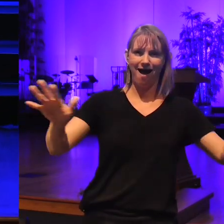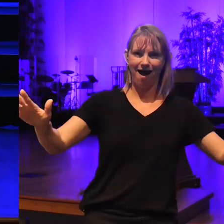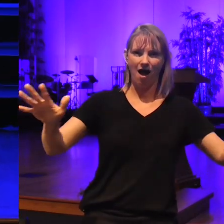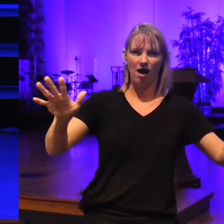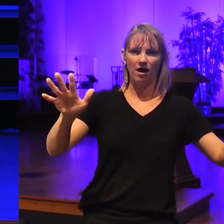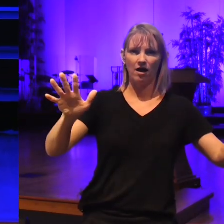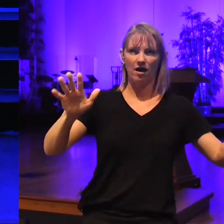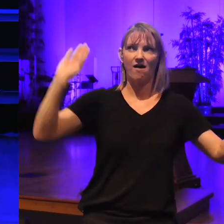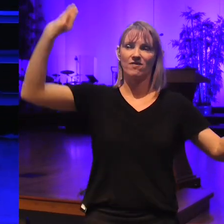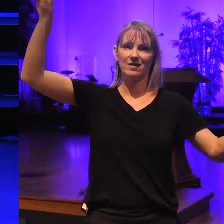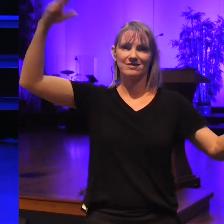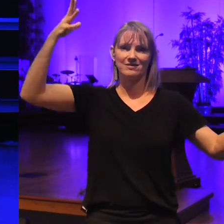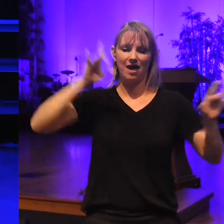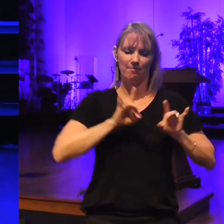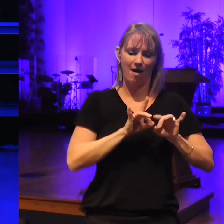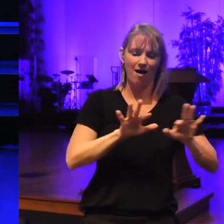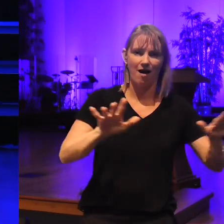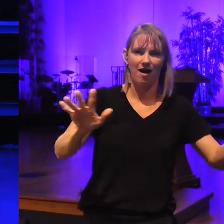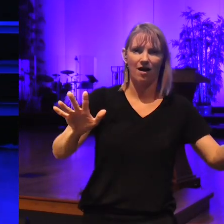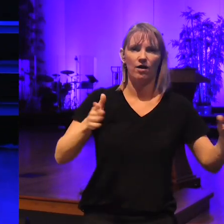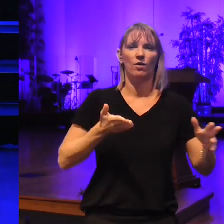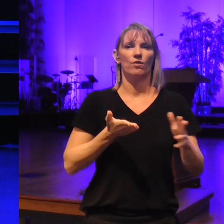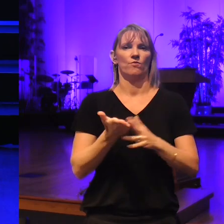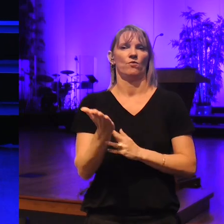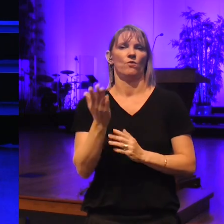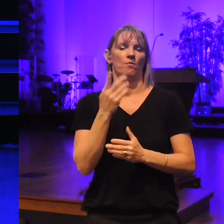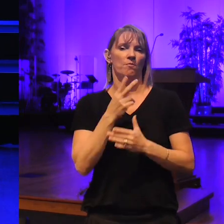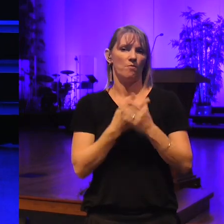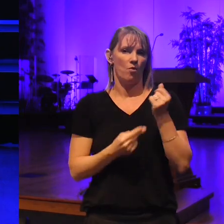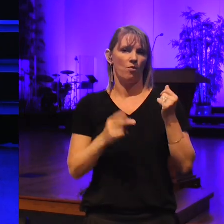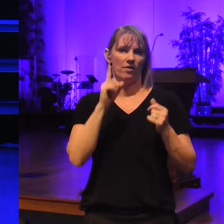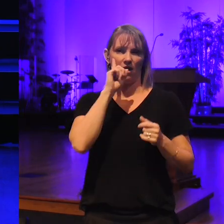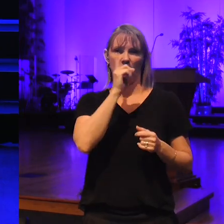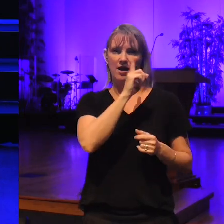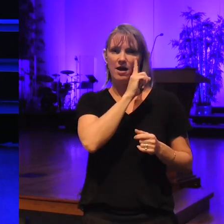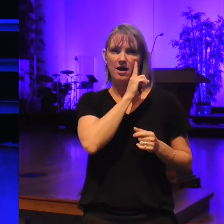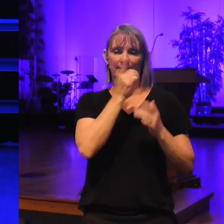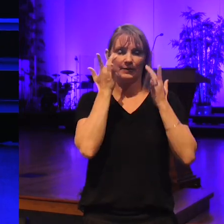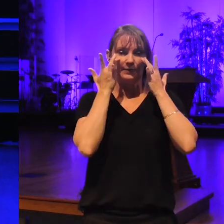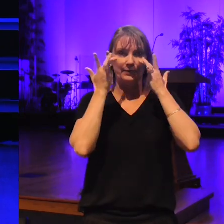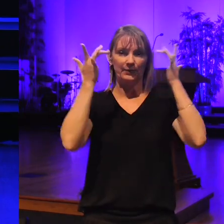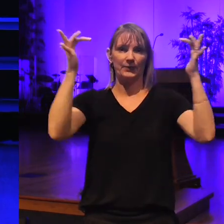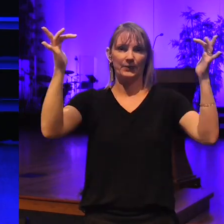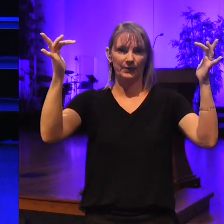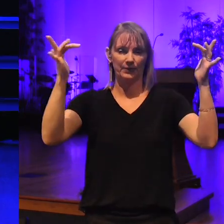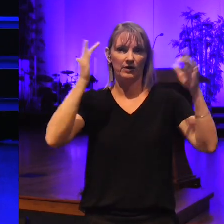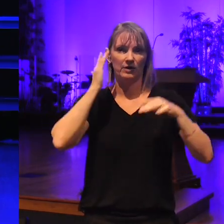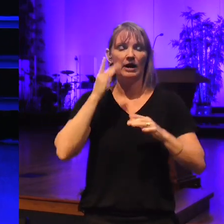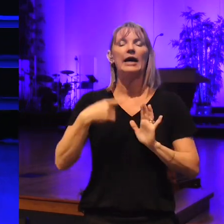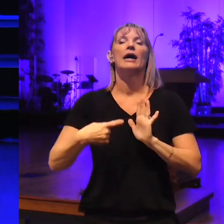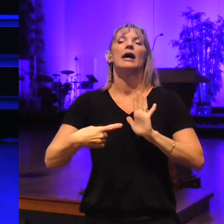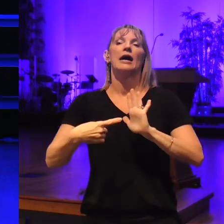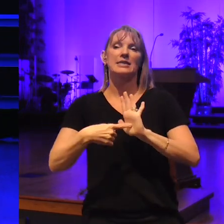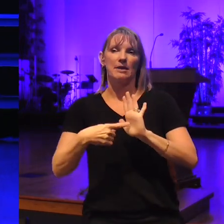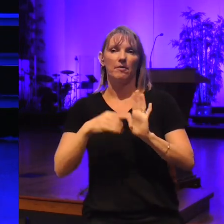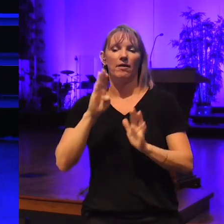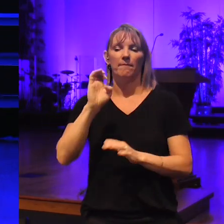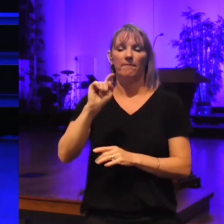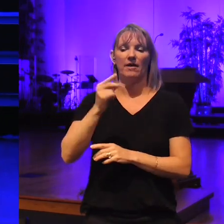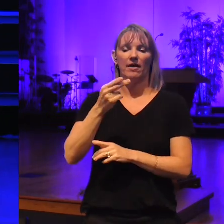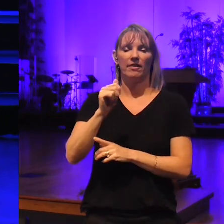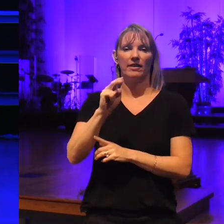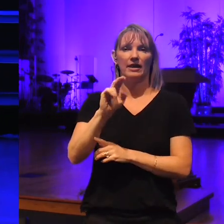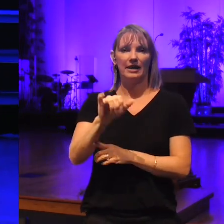sun through both of their eyes. For example,